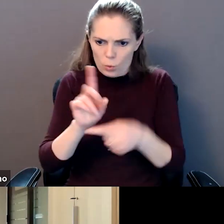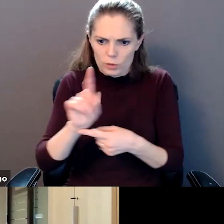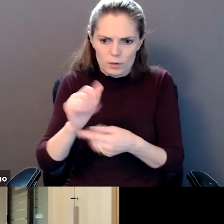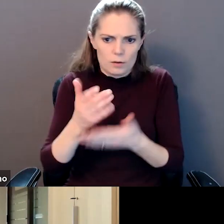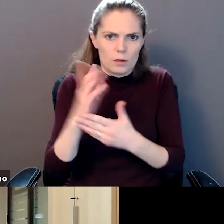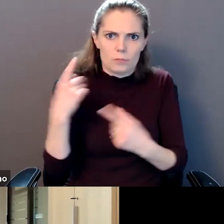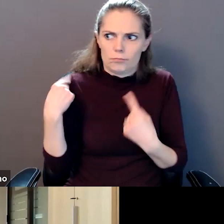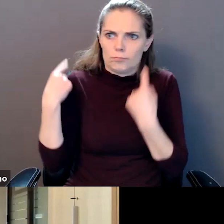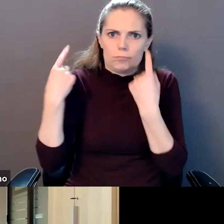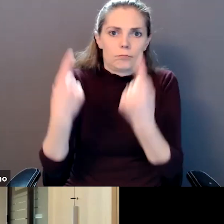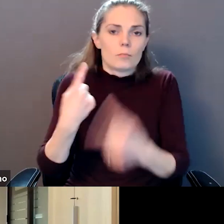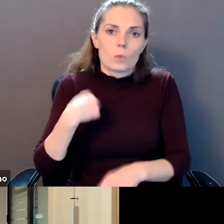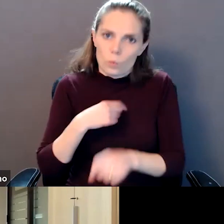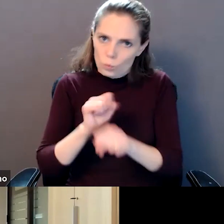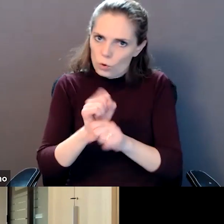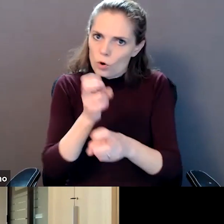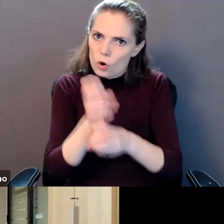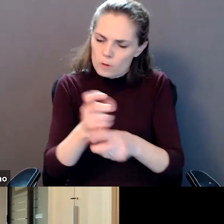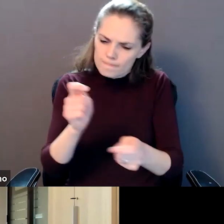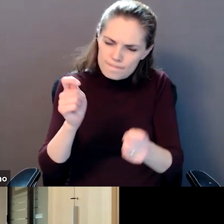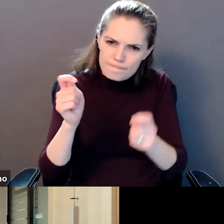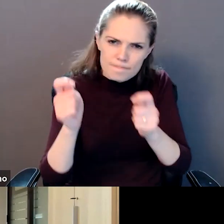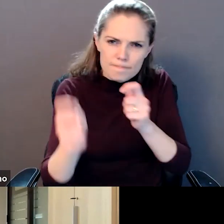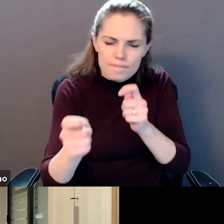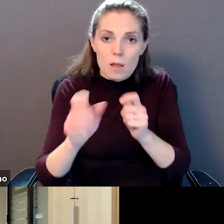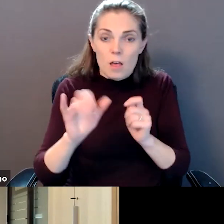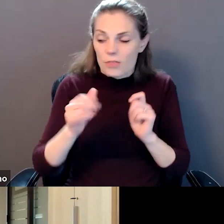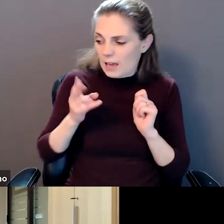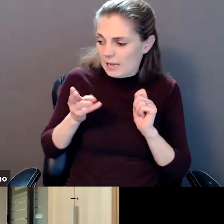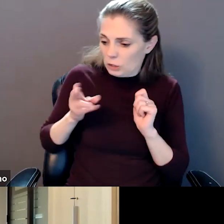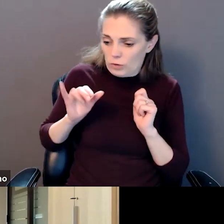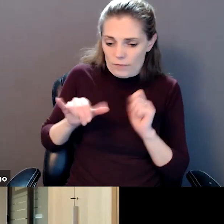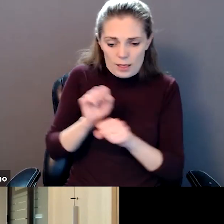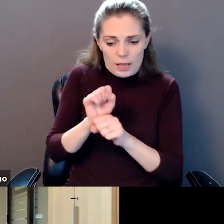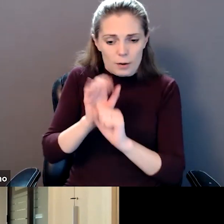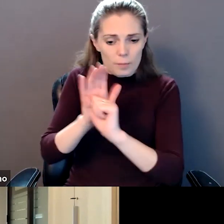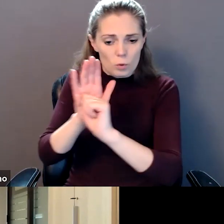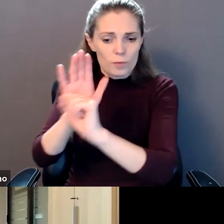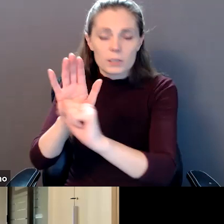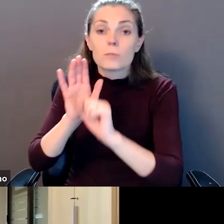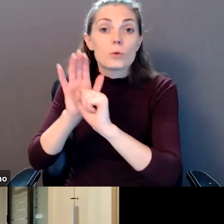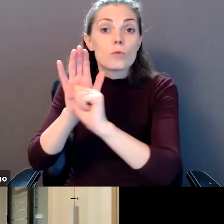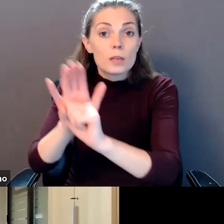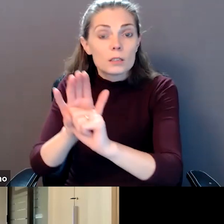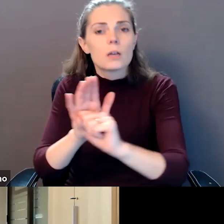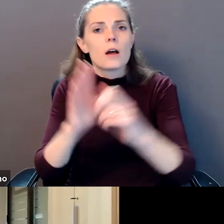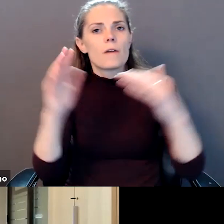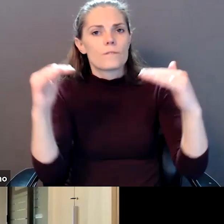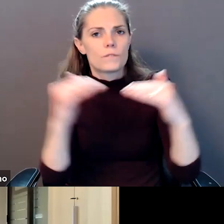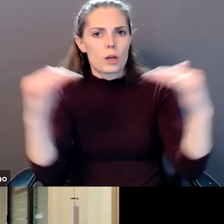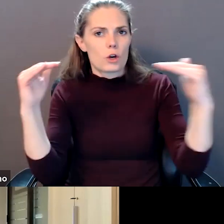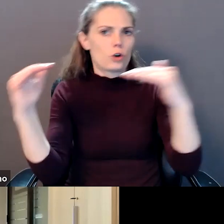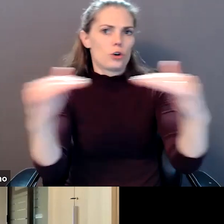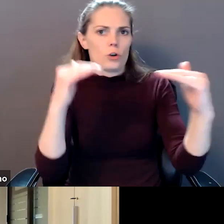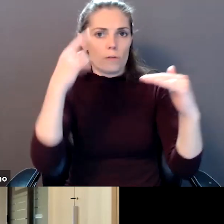in this area. And the history of the labor movement is really the fight for fairness for workers, and whatever that takes, whether it's in the form of wages, in terms of